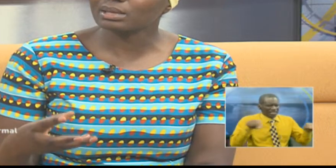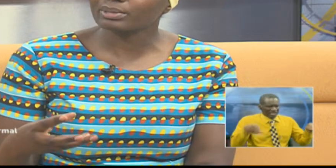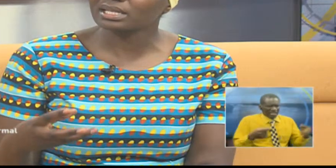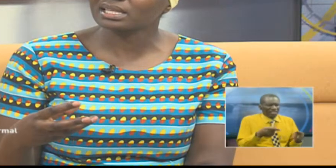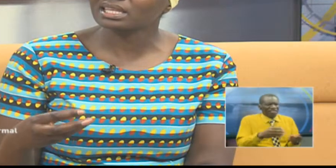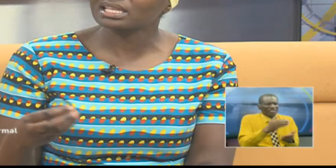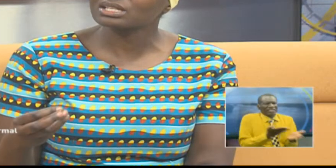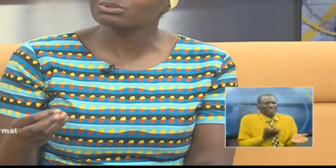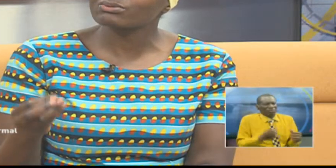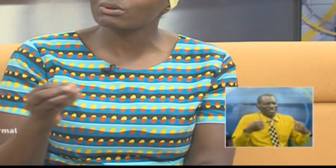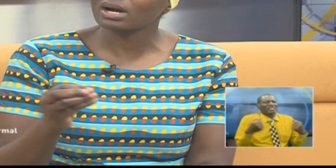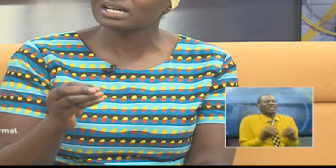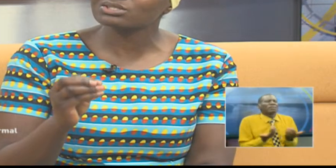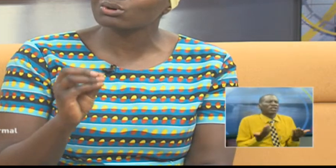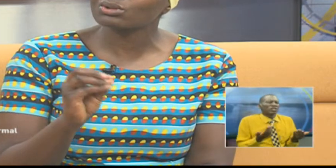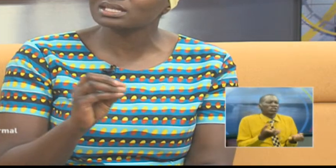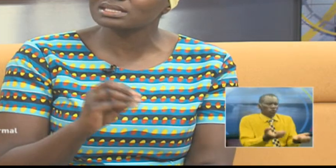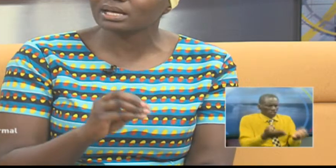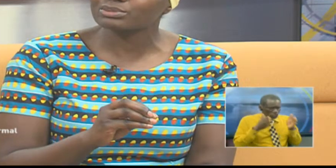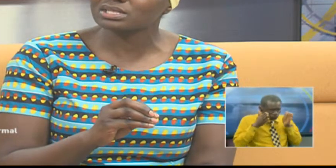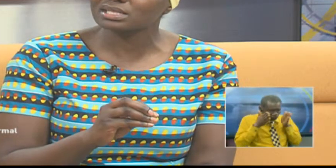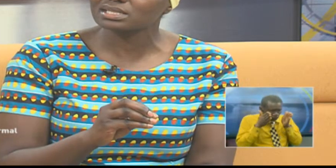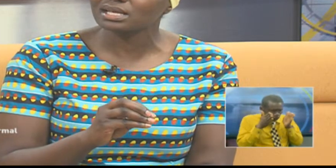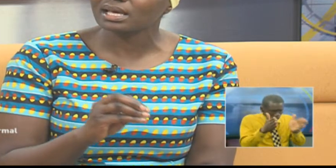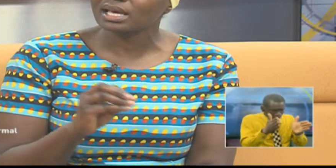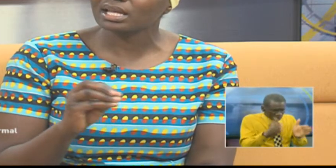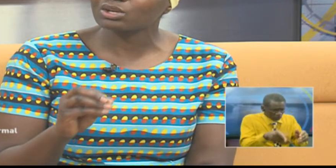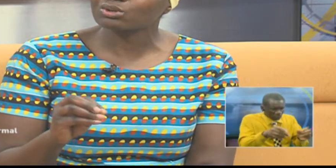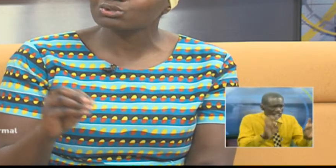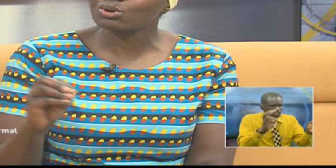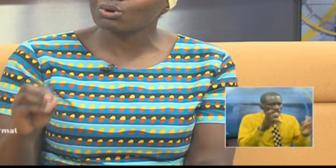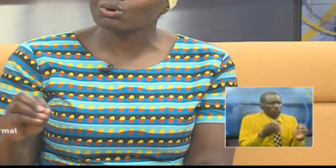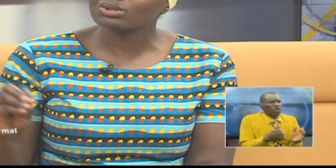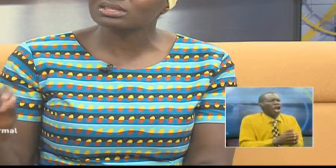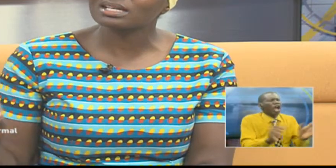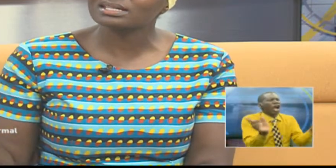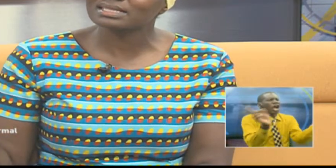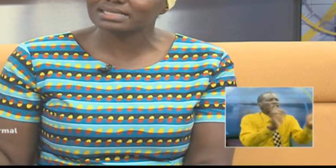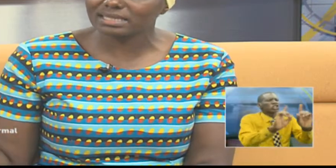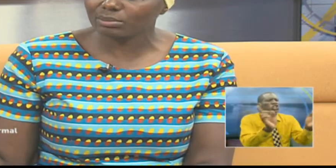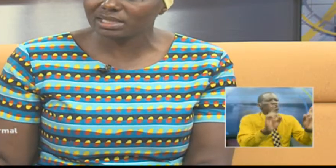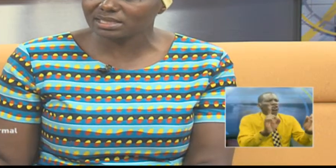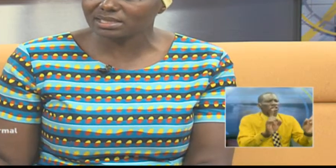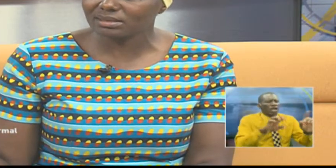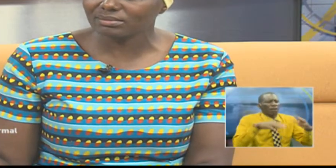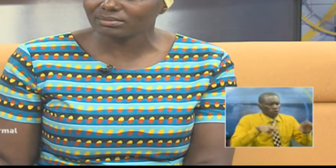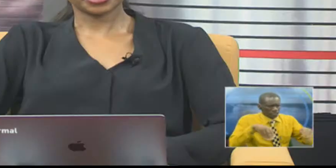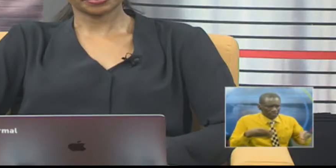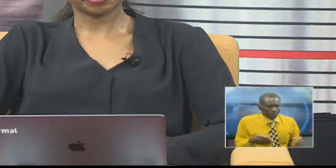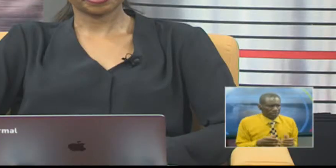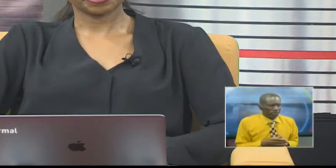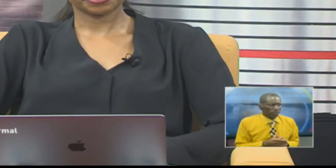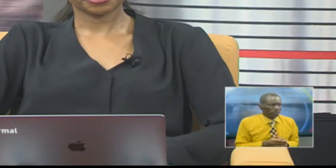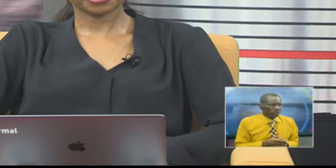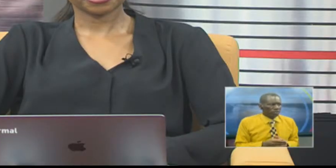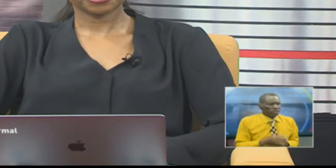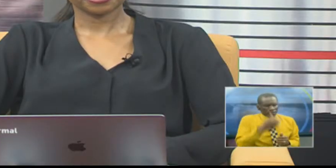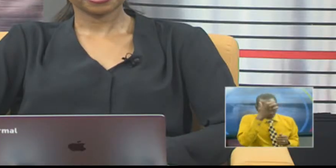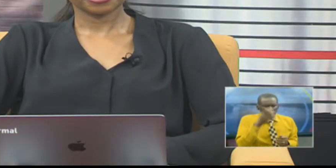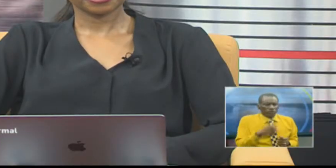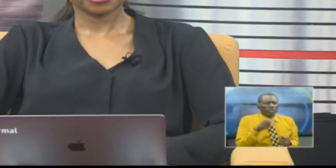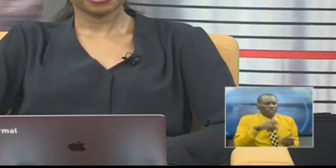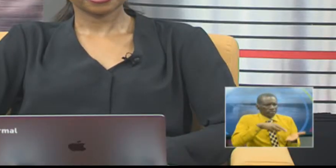that is happening, then they need to focus on the subject and not on the disability. Because that needs